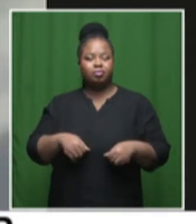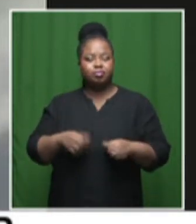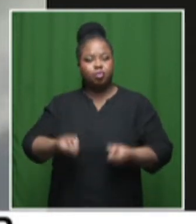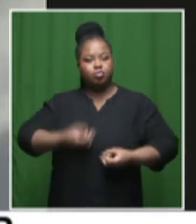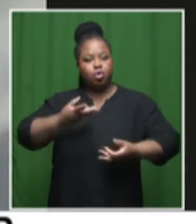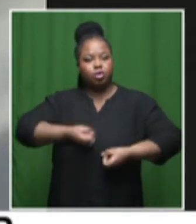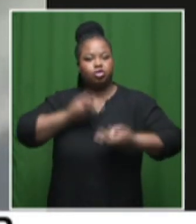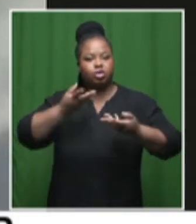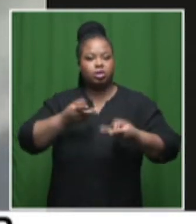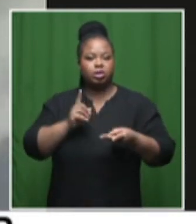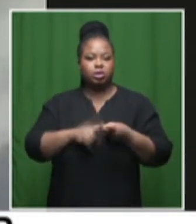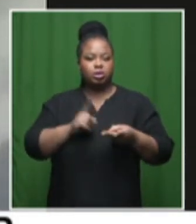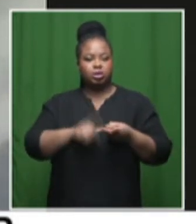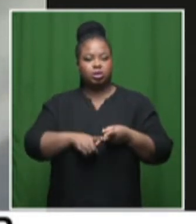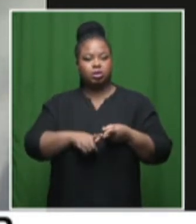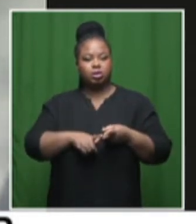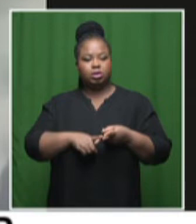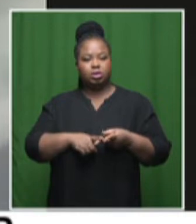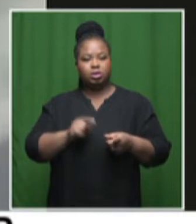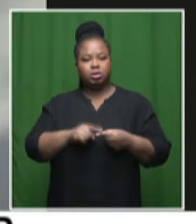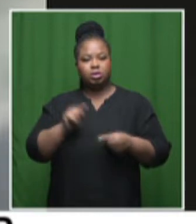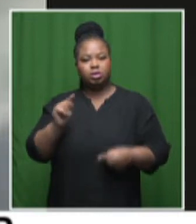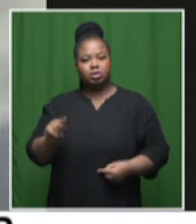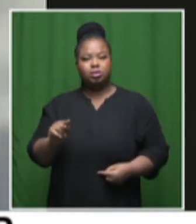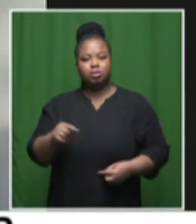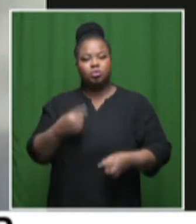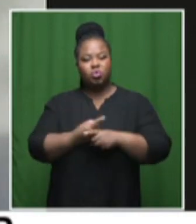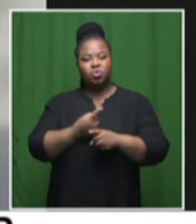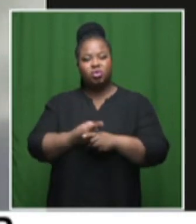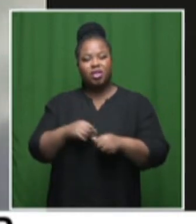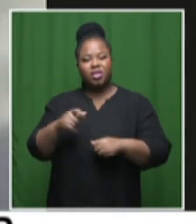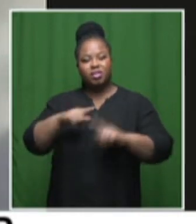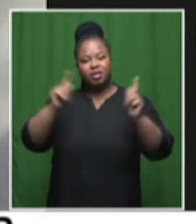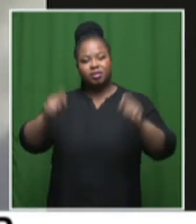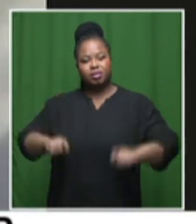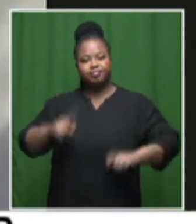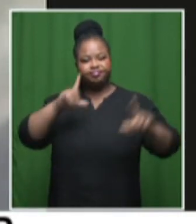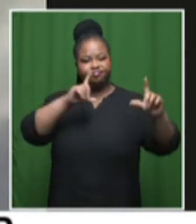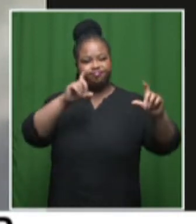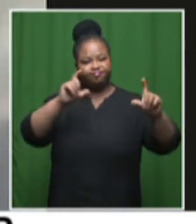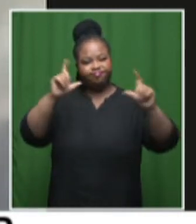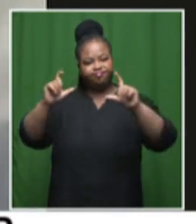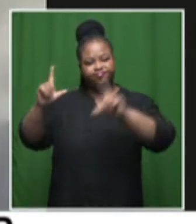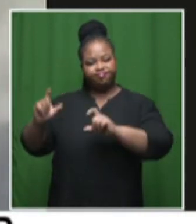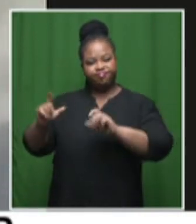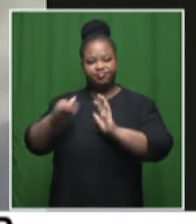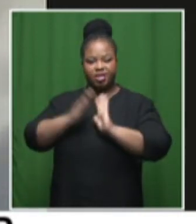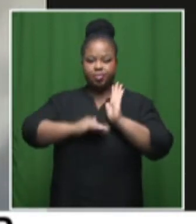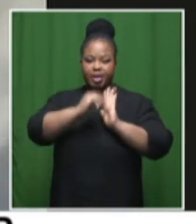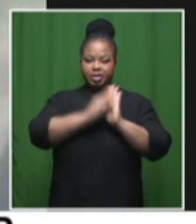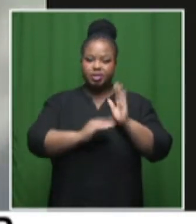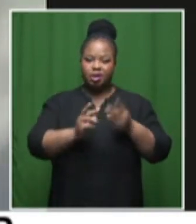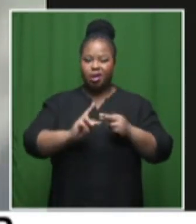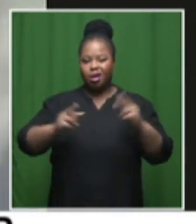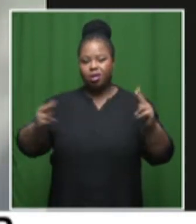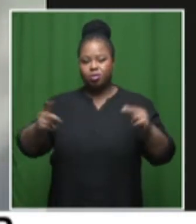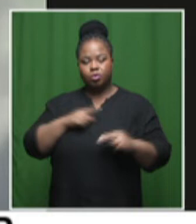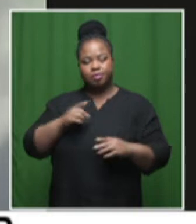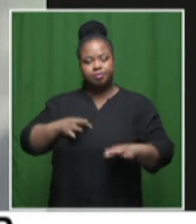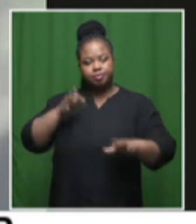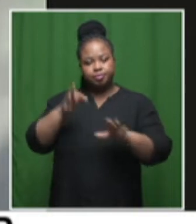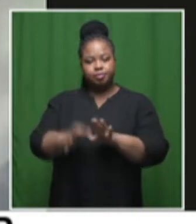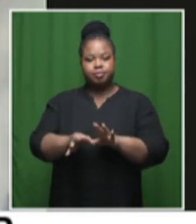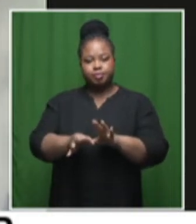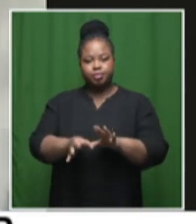poetry to, performance and theater, as well as photographic images that in a way contribute to